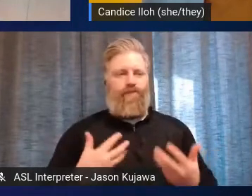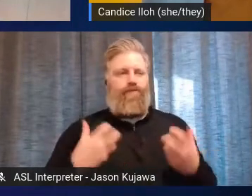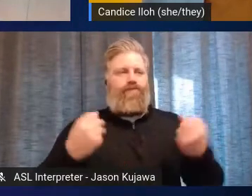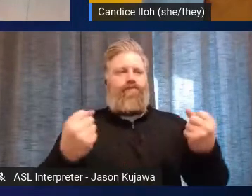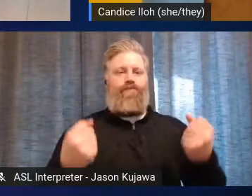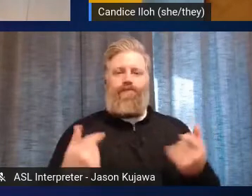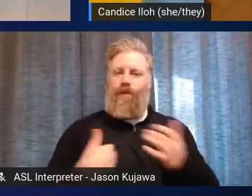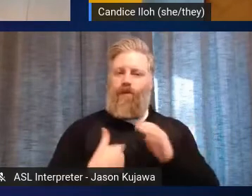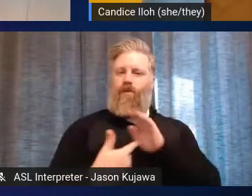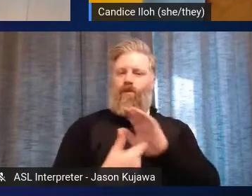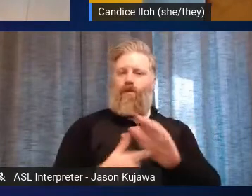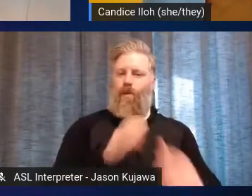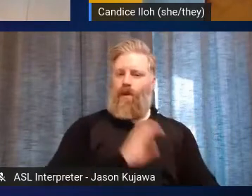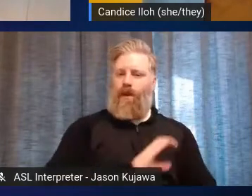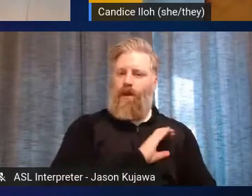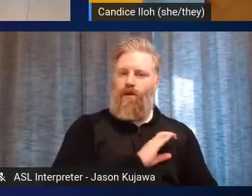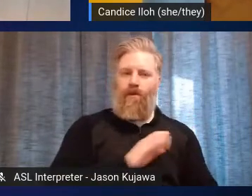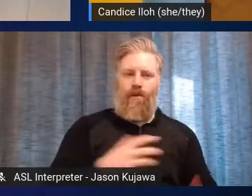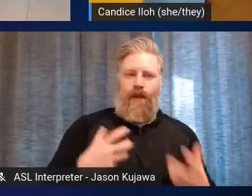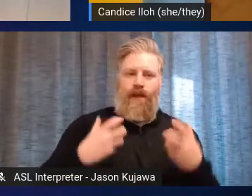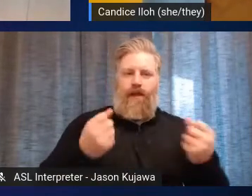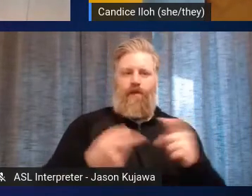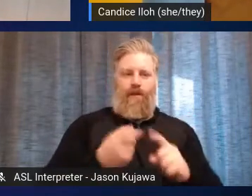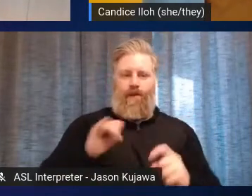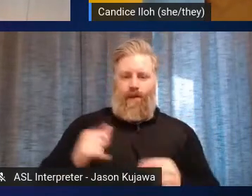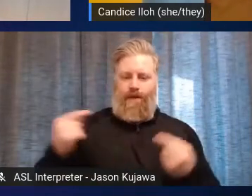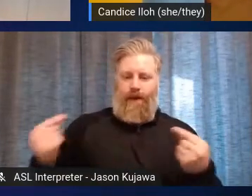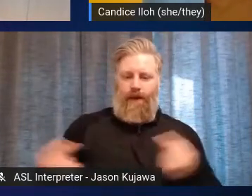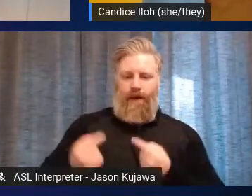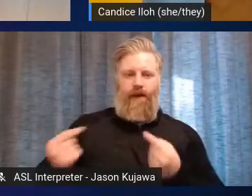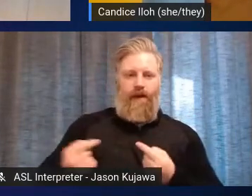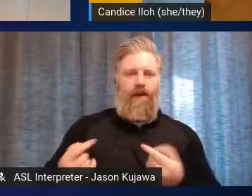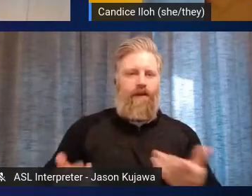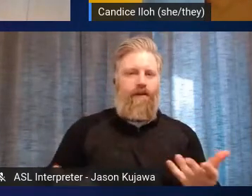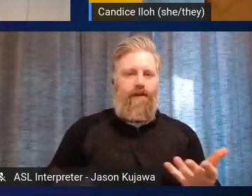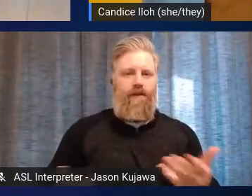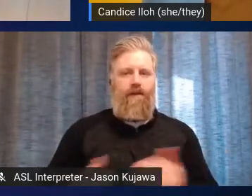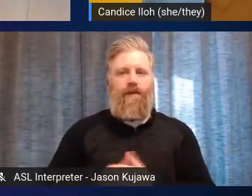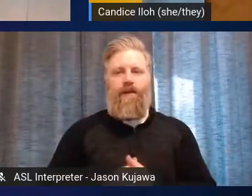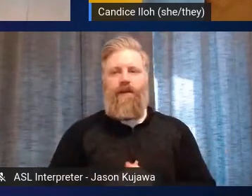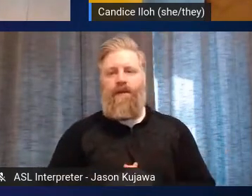show the characters healing from them. And also